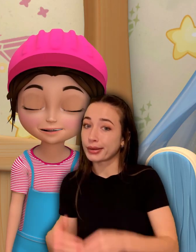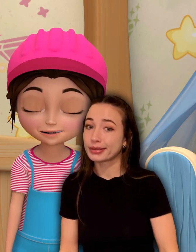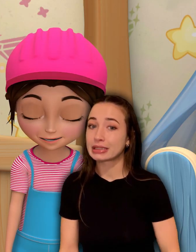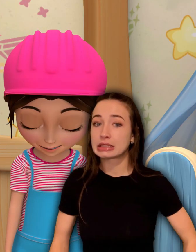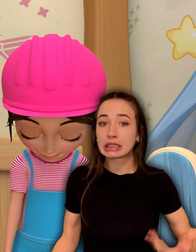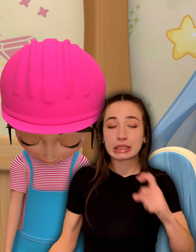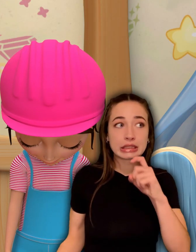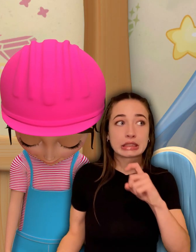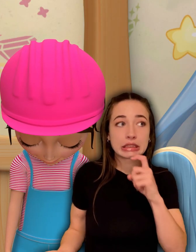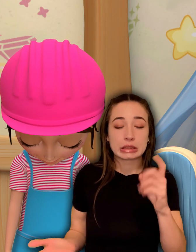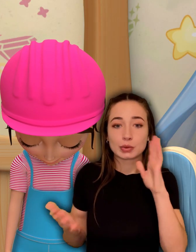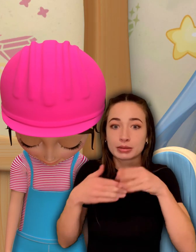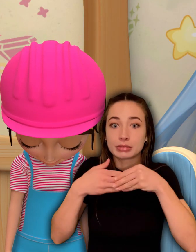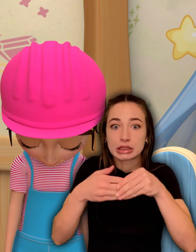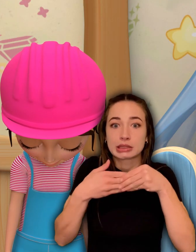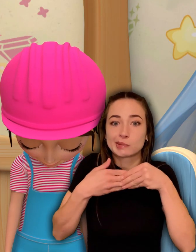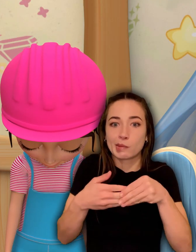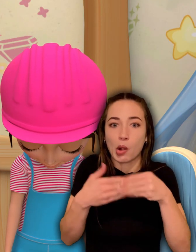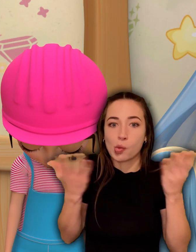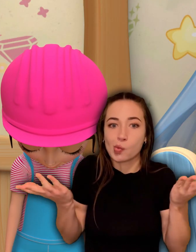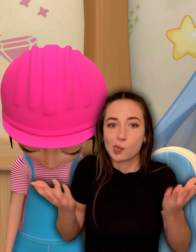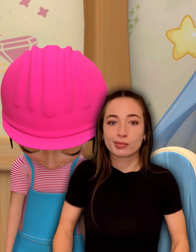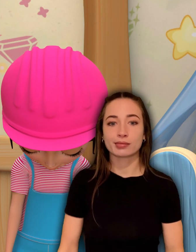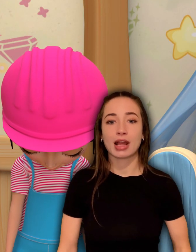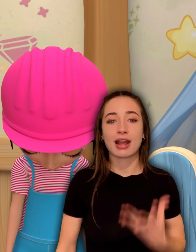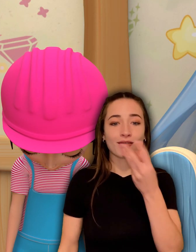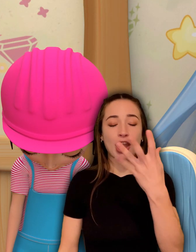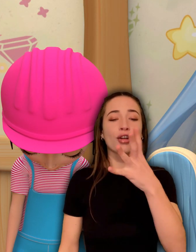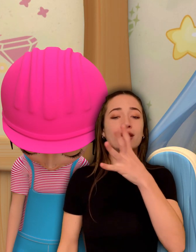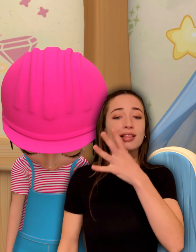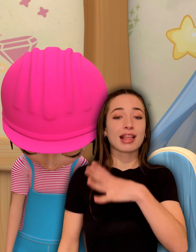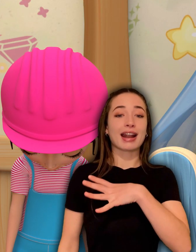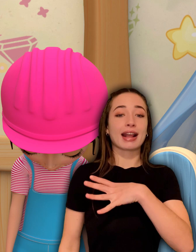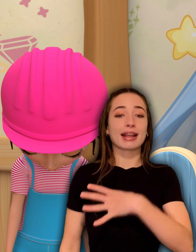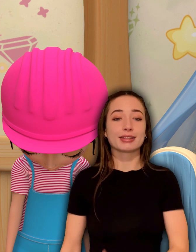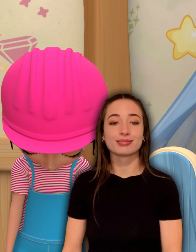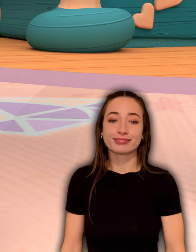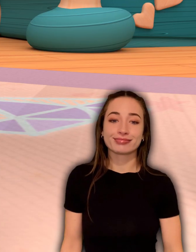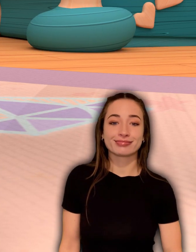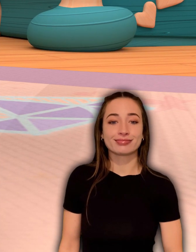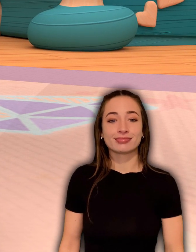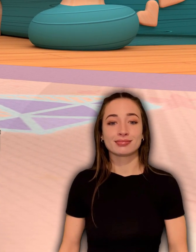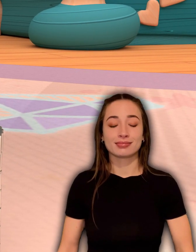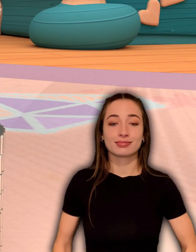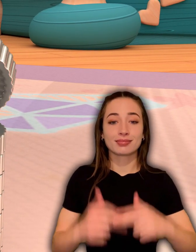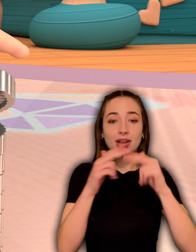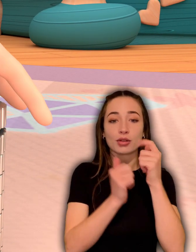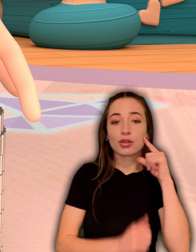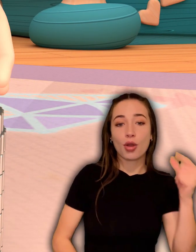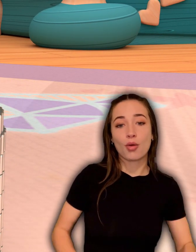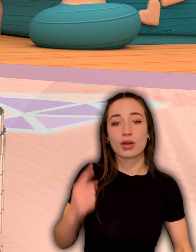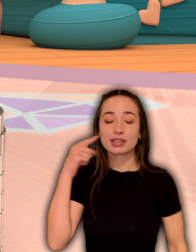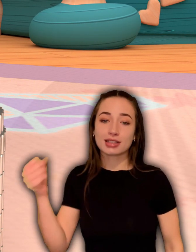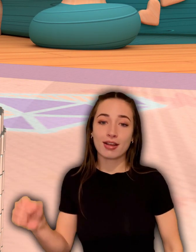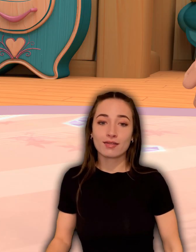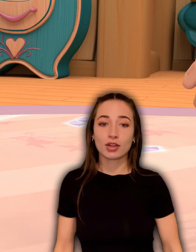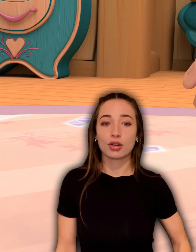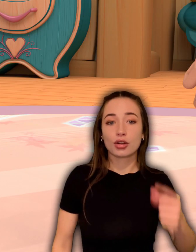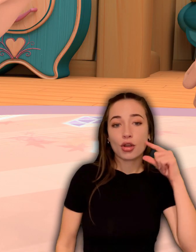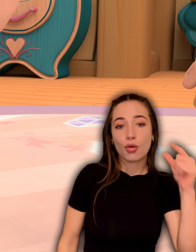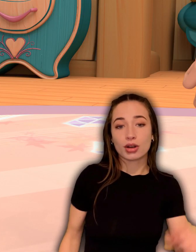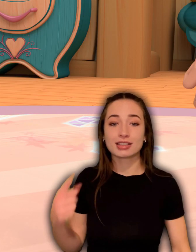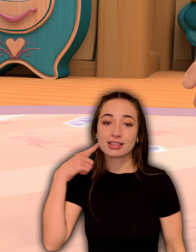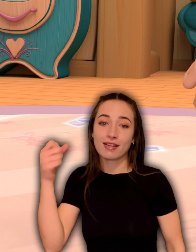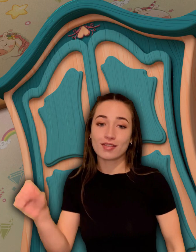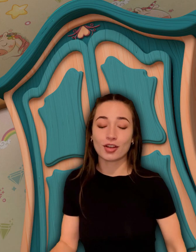bow iron steel will bend them bow My Fair Lady build it up with gold